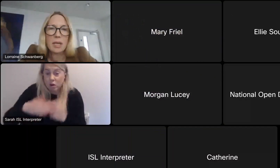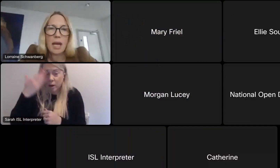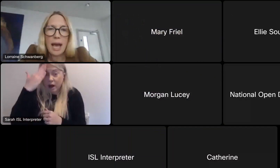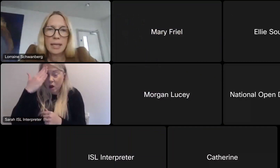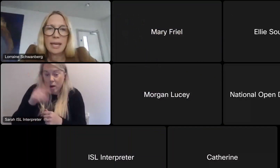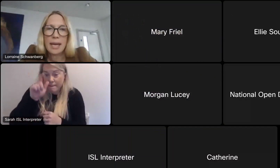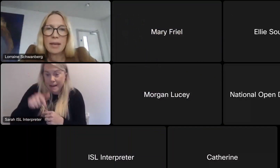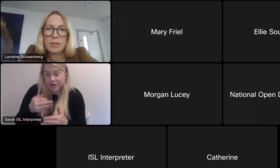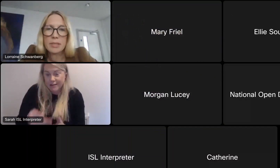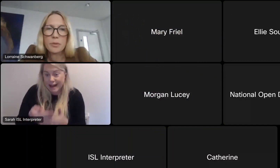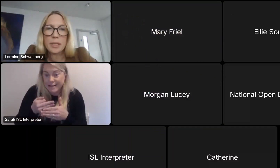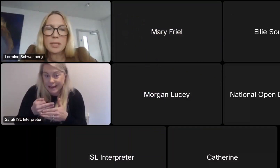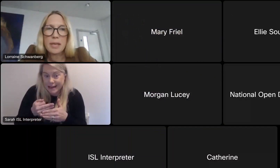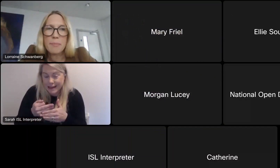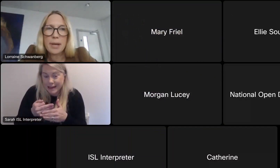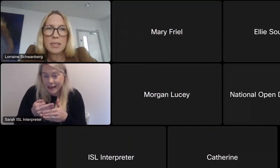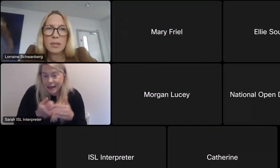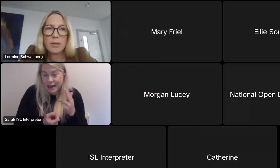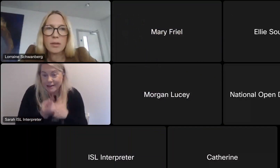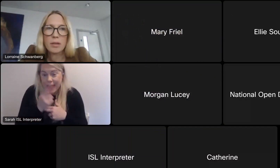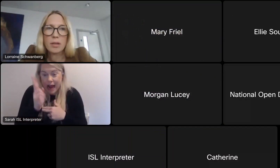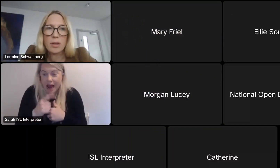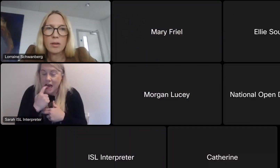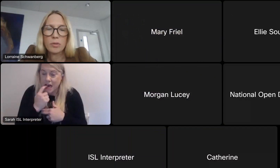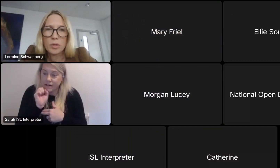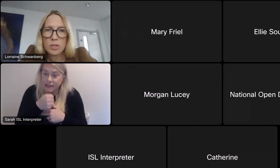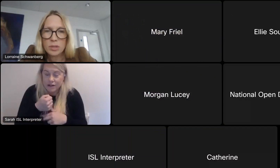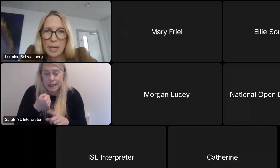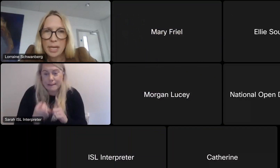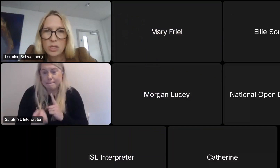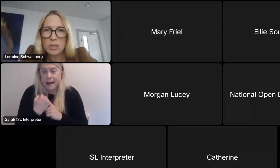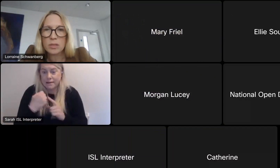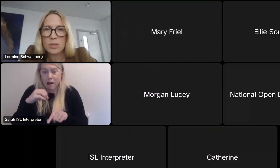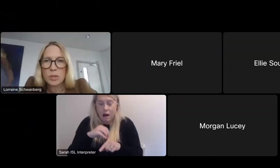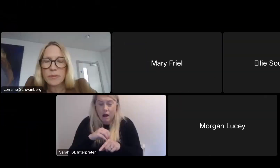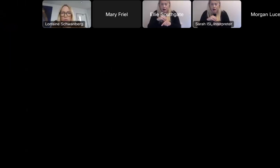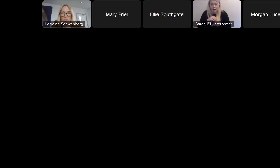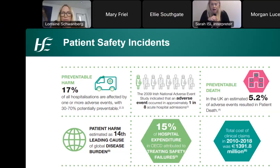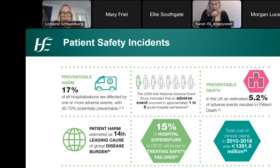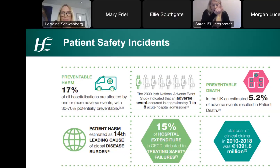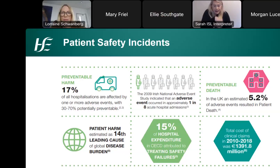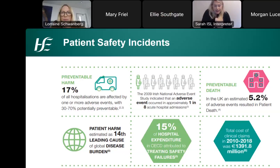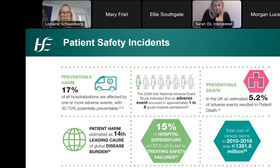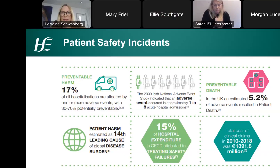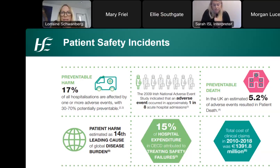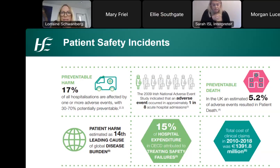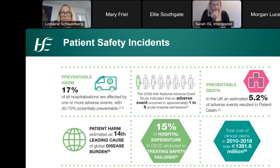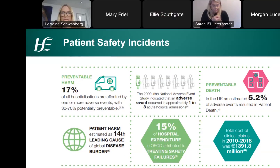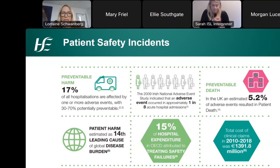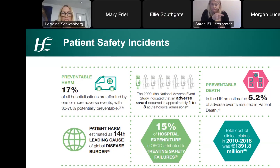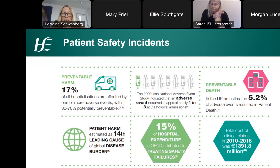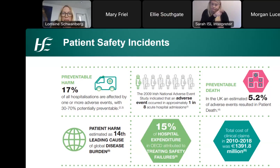incidents can have a detrimental impact, of course, on the patient, the service user, and their family and